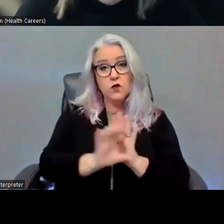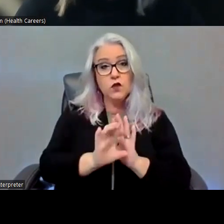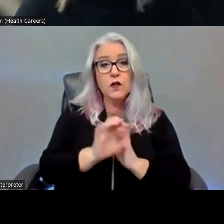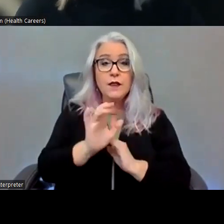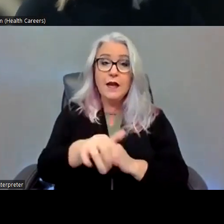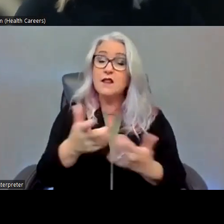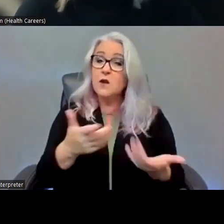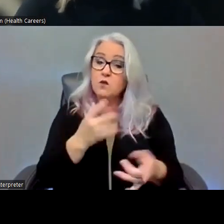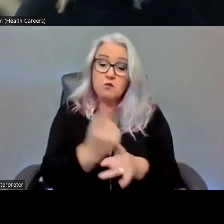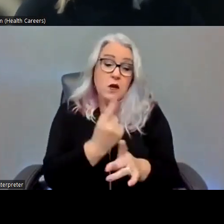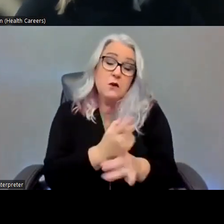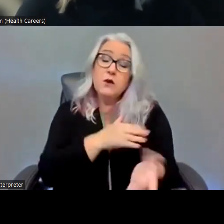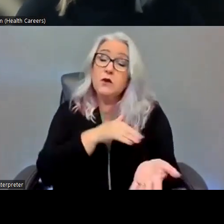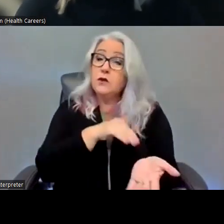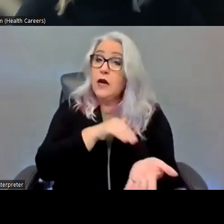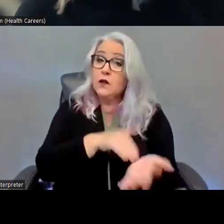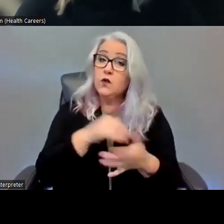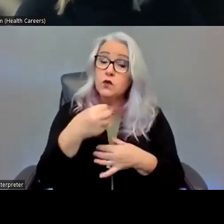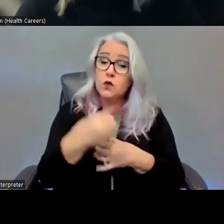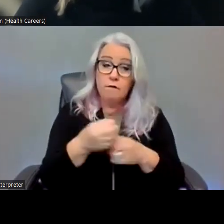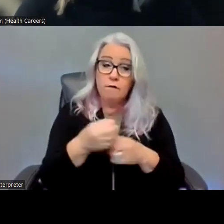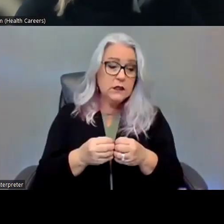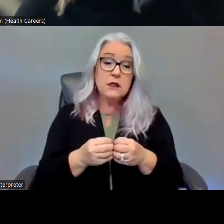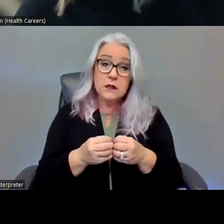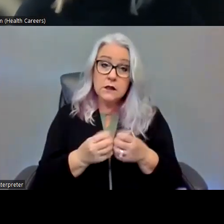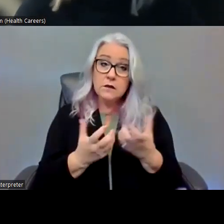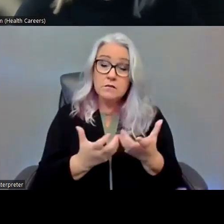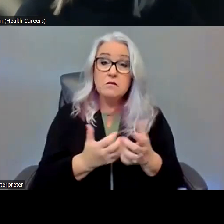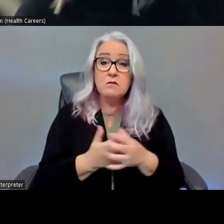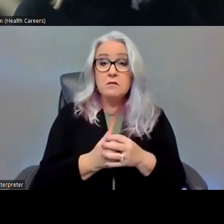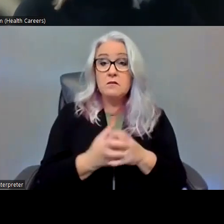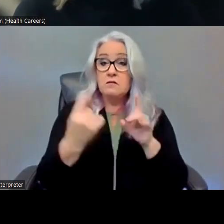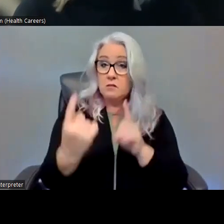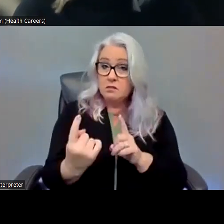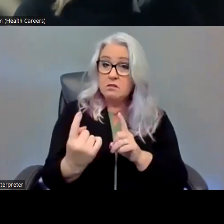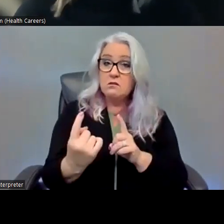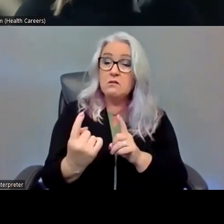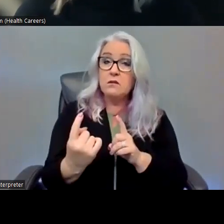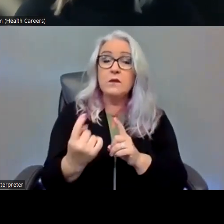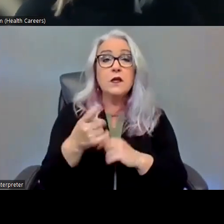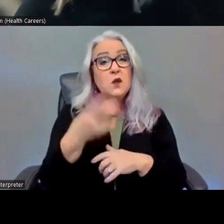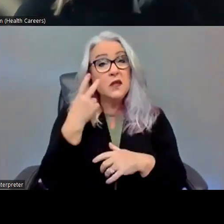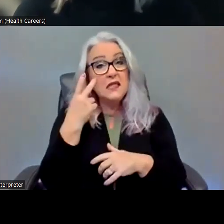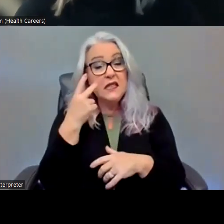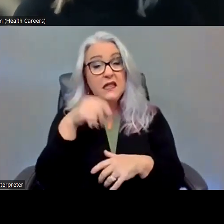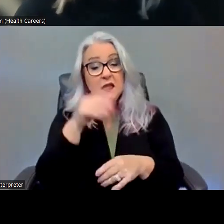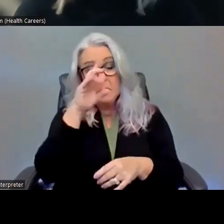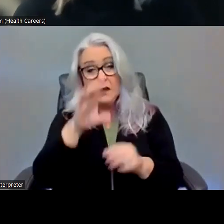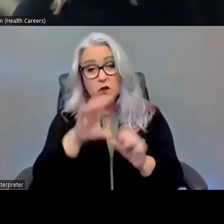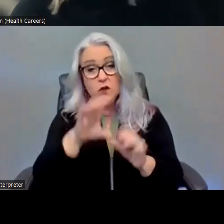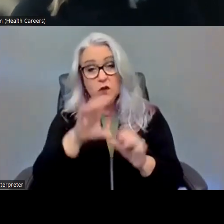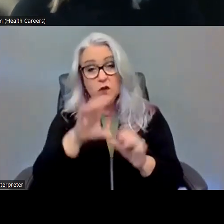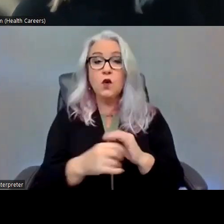doctor's office location. So you see,